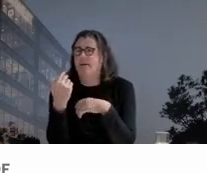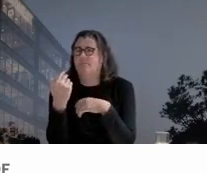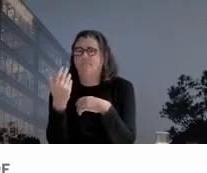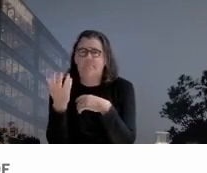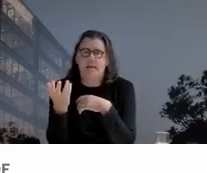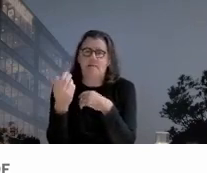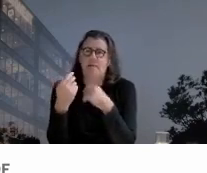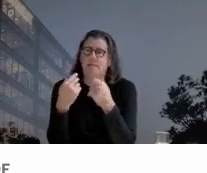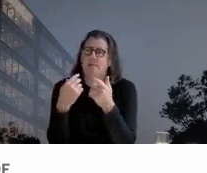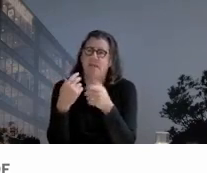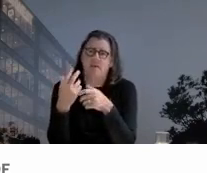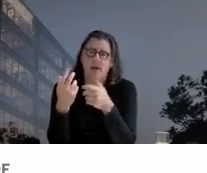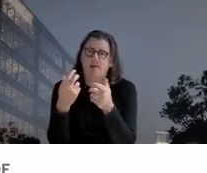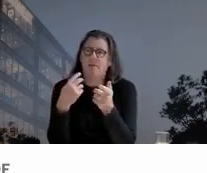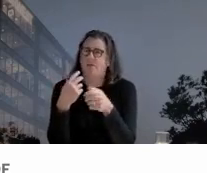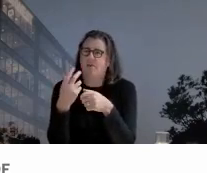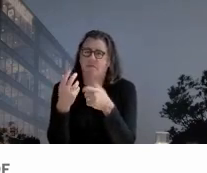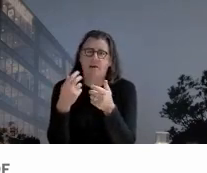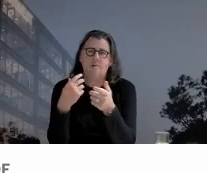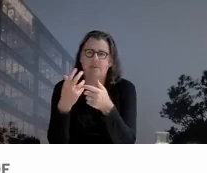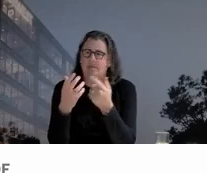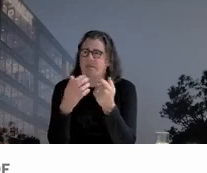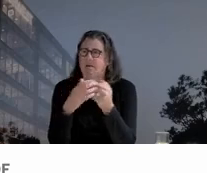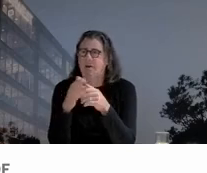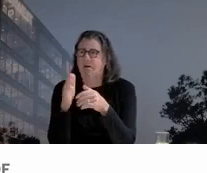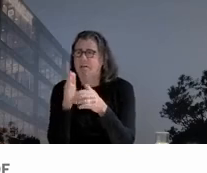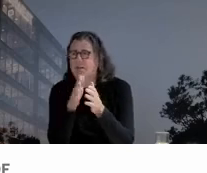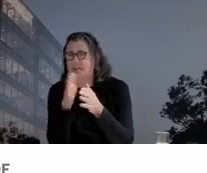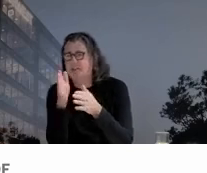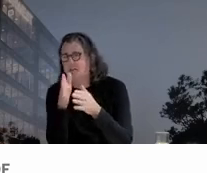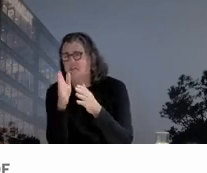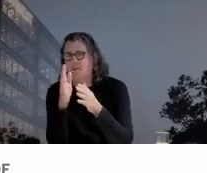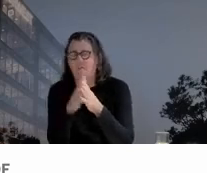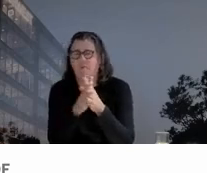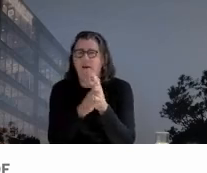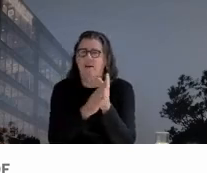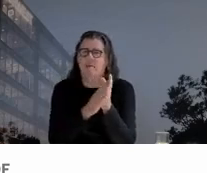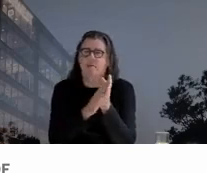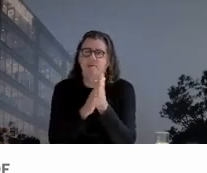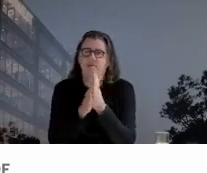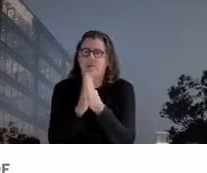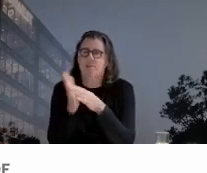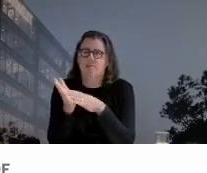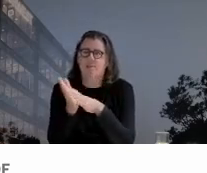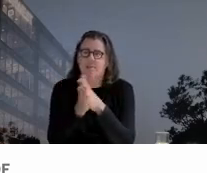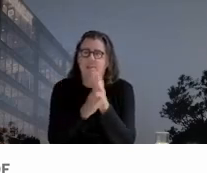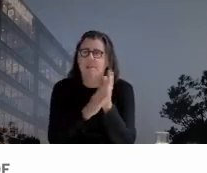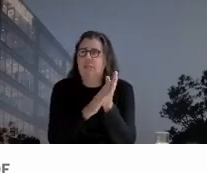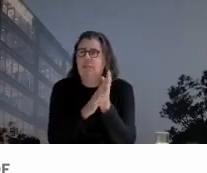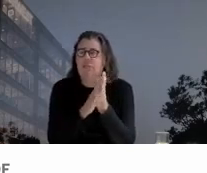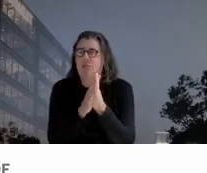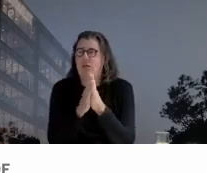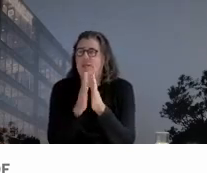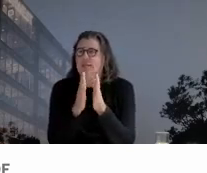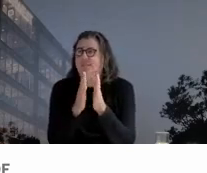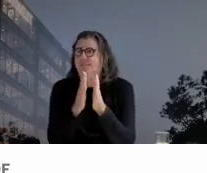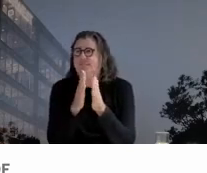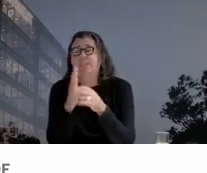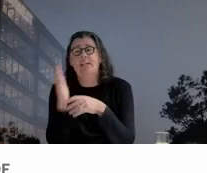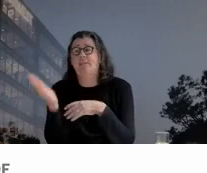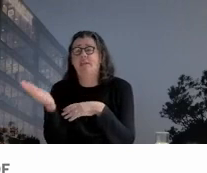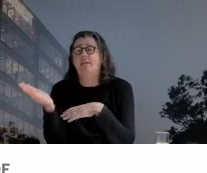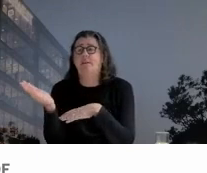with aluminium skin or Equitone or Fiber C or terracotta, you can see the numbers jump around there between 470 and